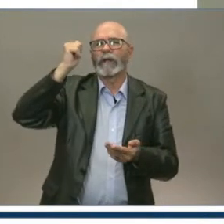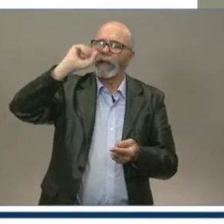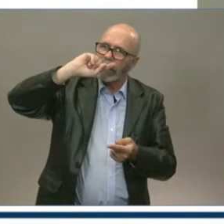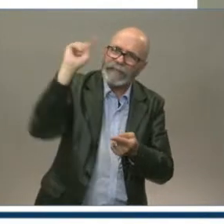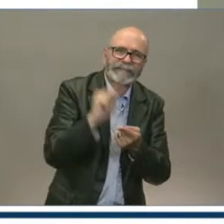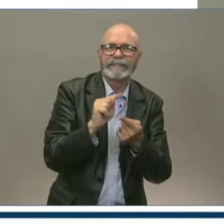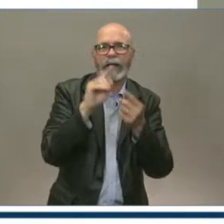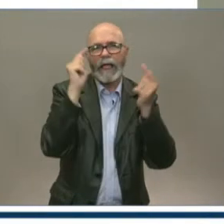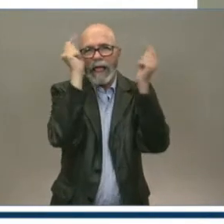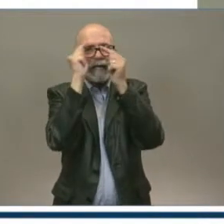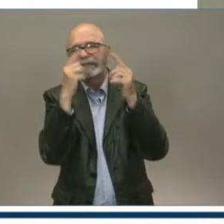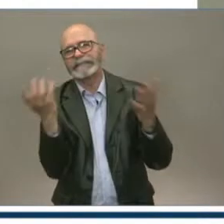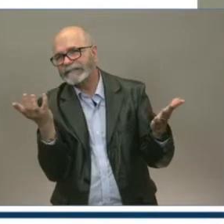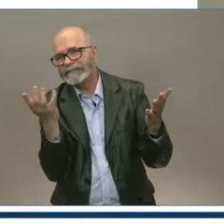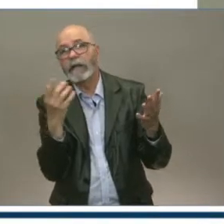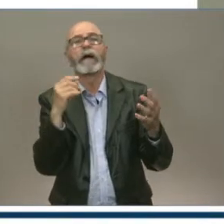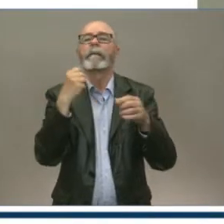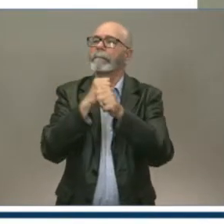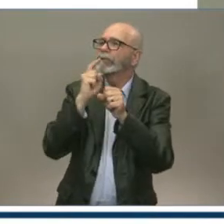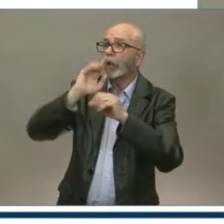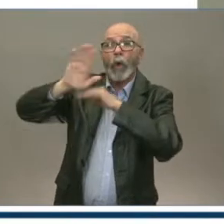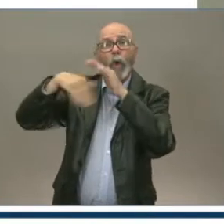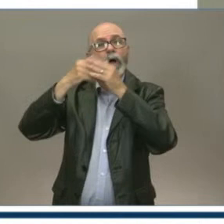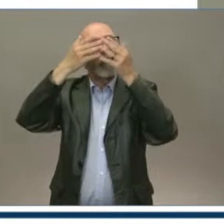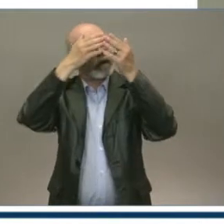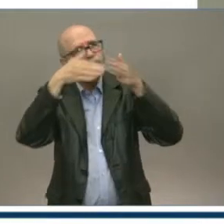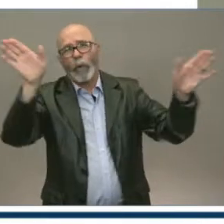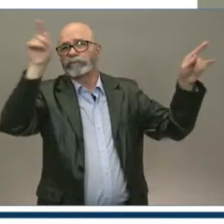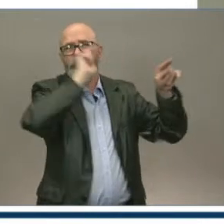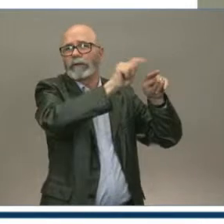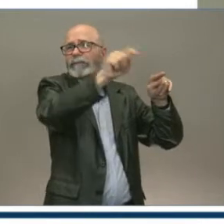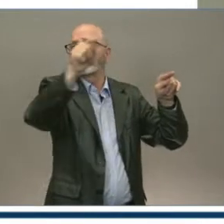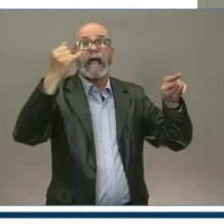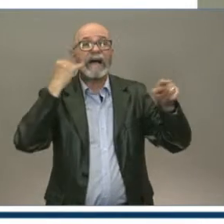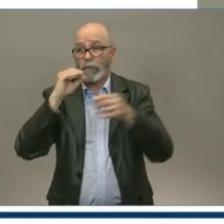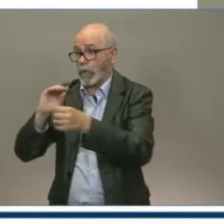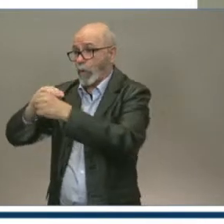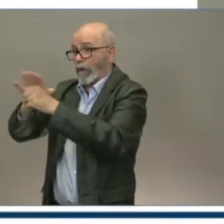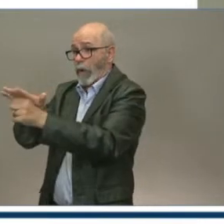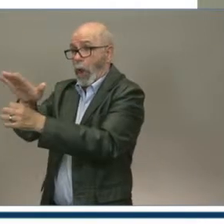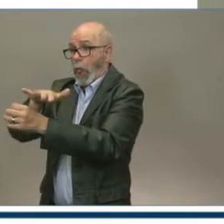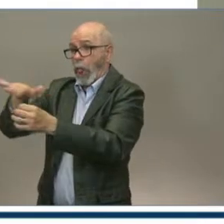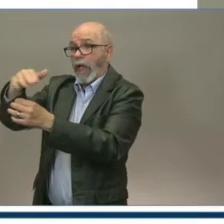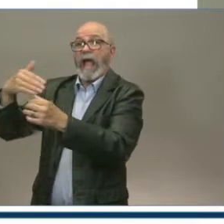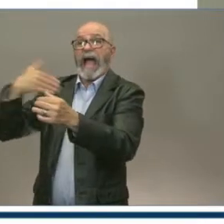test broadly and widely around cases. That is the approach we've taken